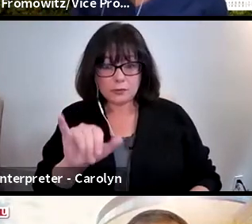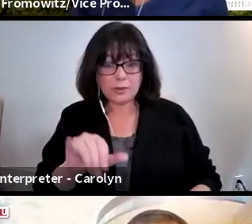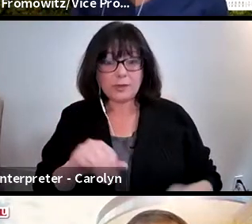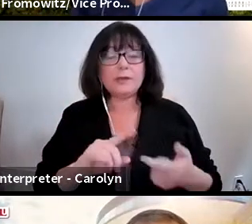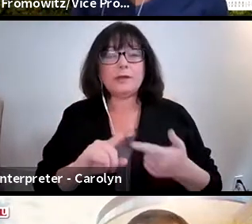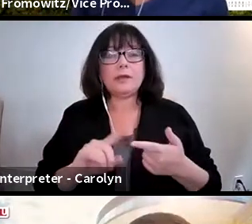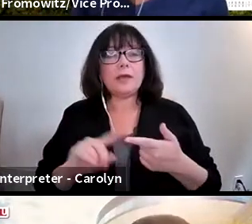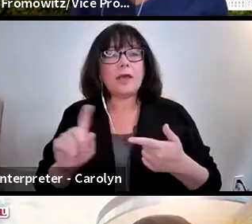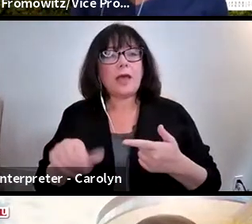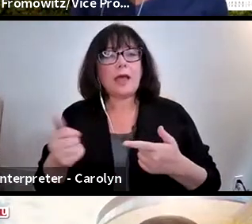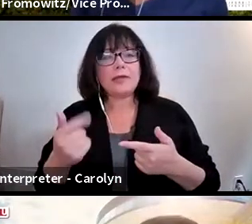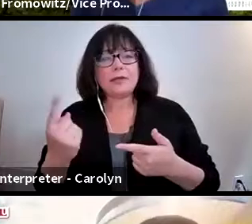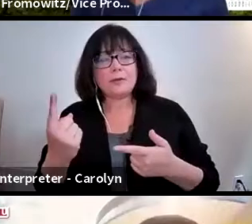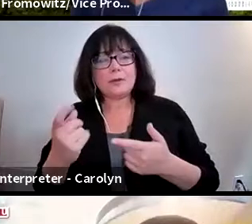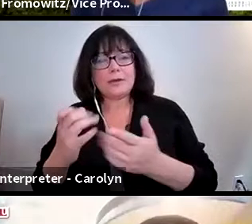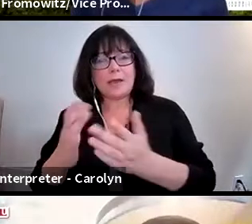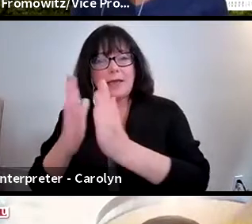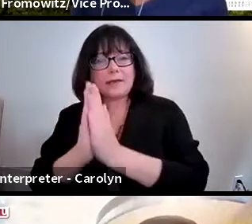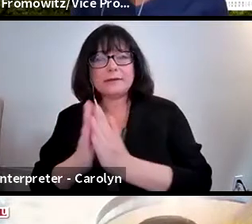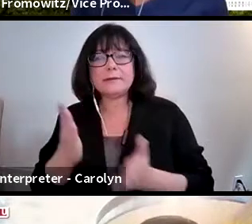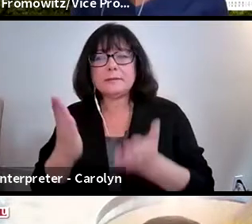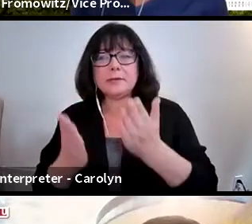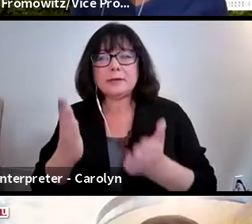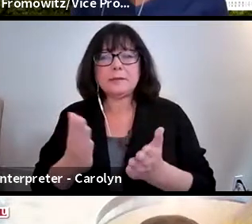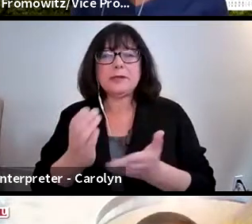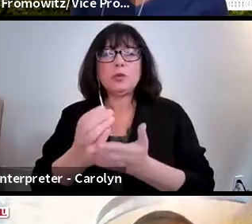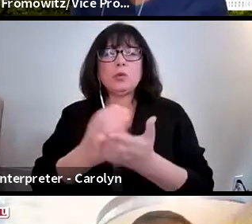to provide free access to course textbooks